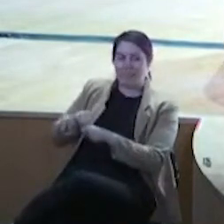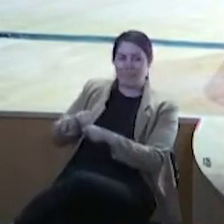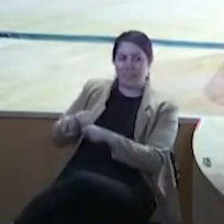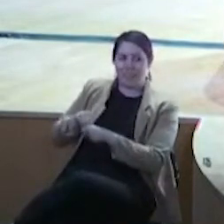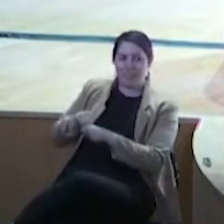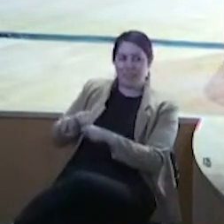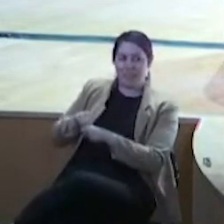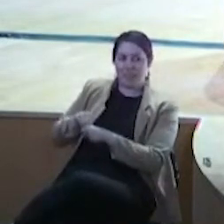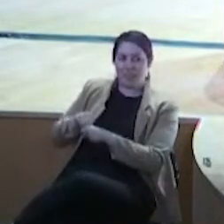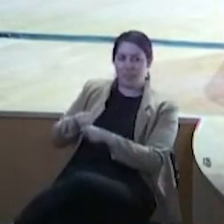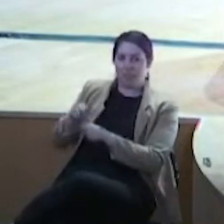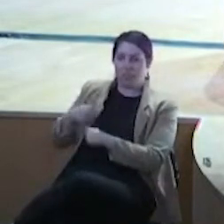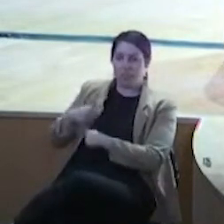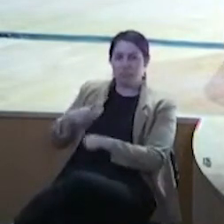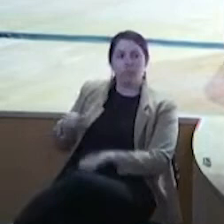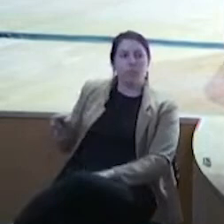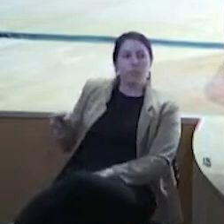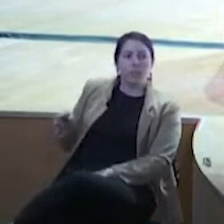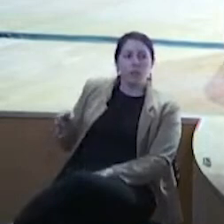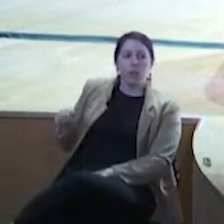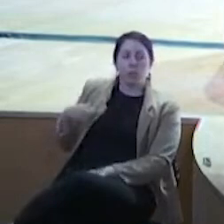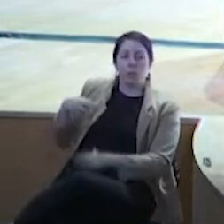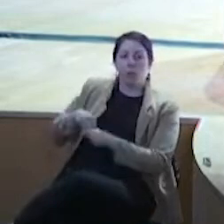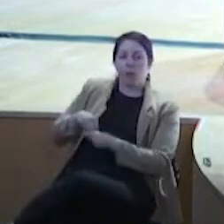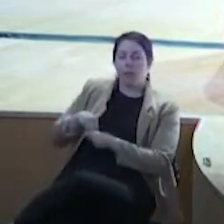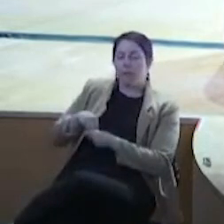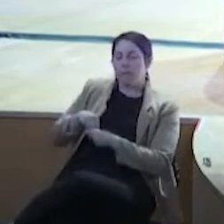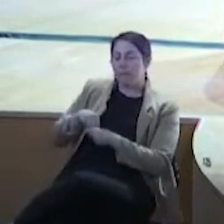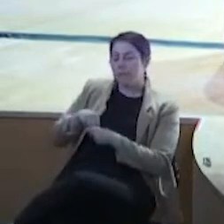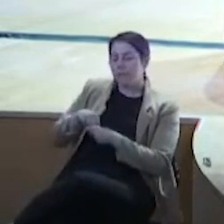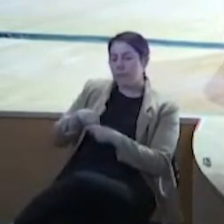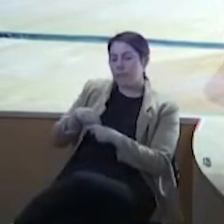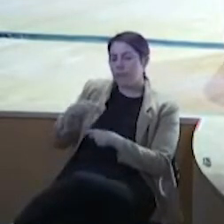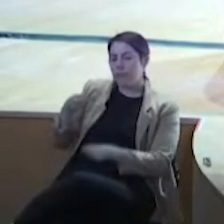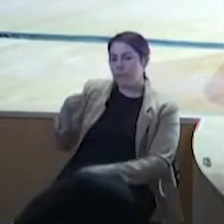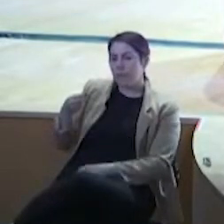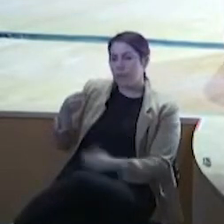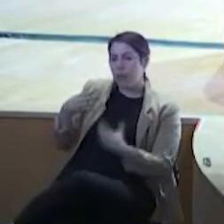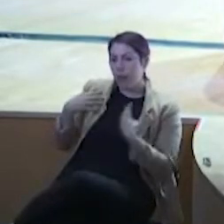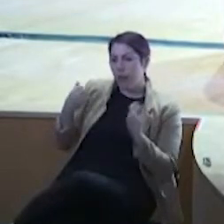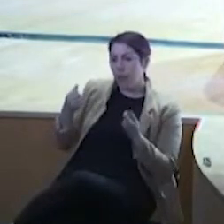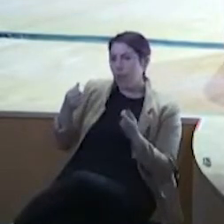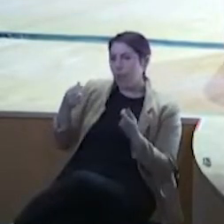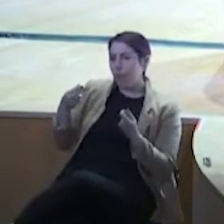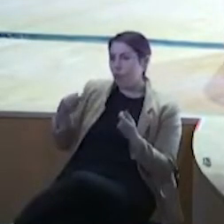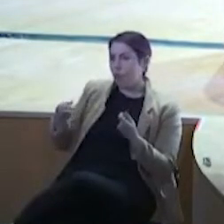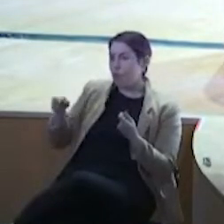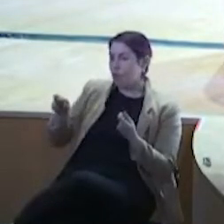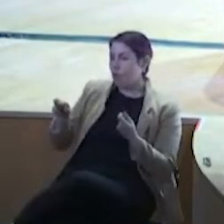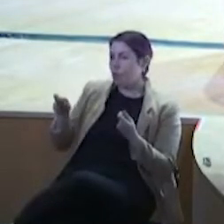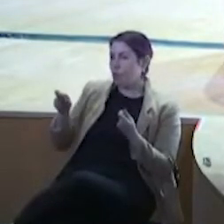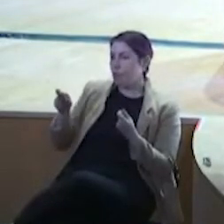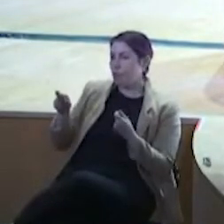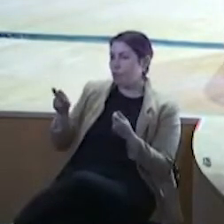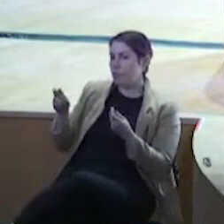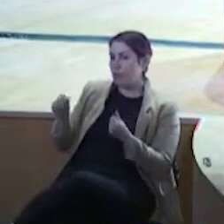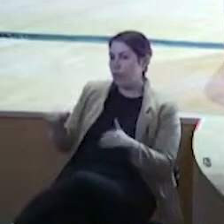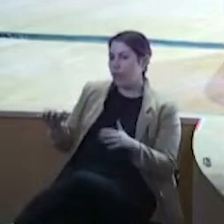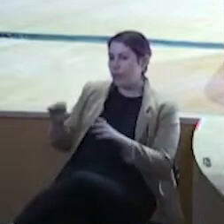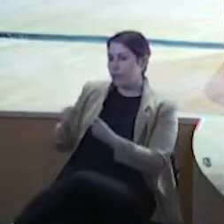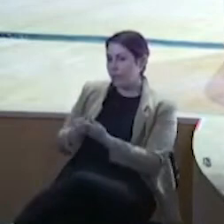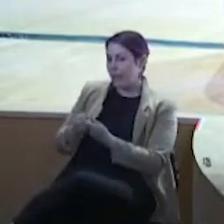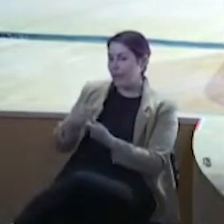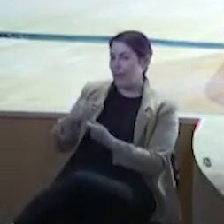I'm a founding member of the Hulkaminam Lands and Resource Society, where I'm a knowledge holder and aquaculture